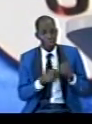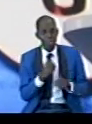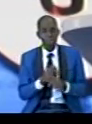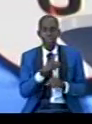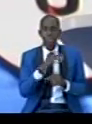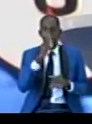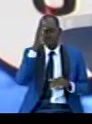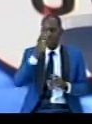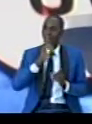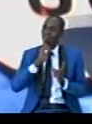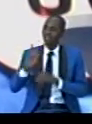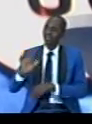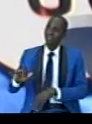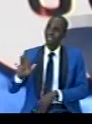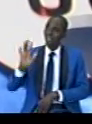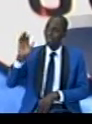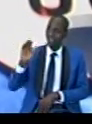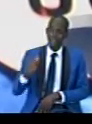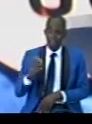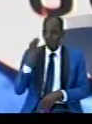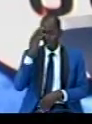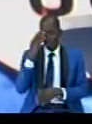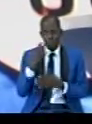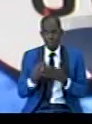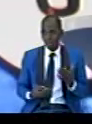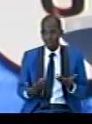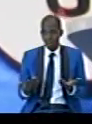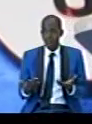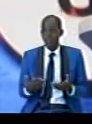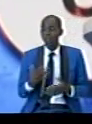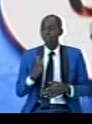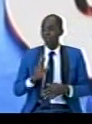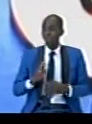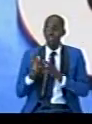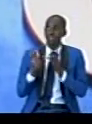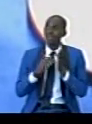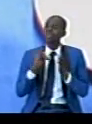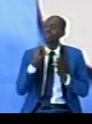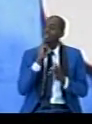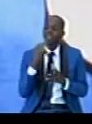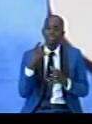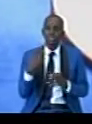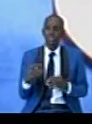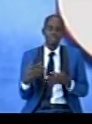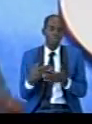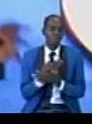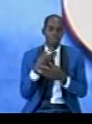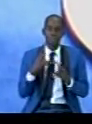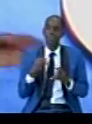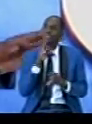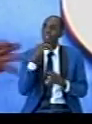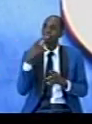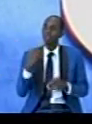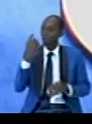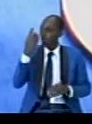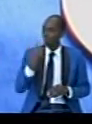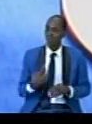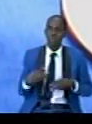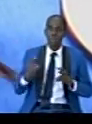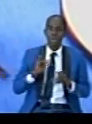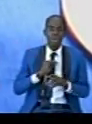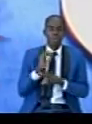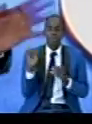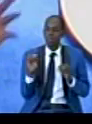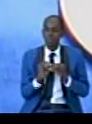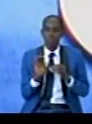way. And Jesus is now my Savior. I'm not going to dabble into this or into that anymore. No more occultic